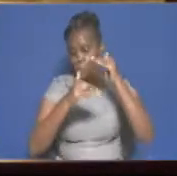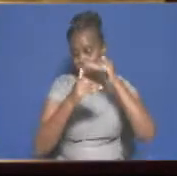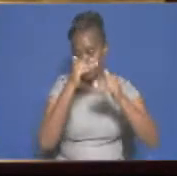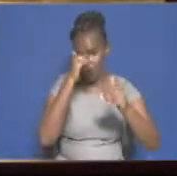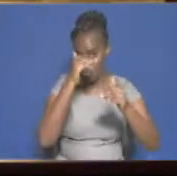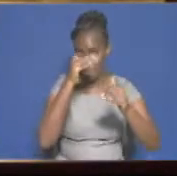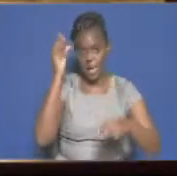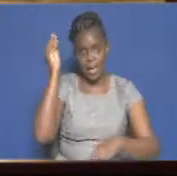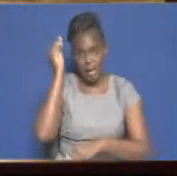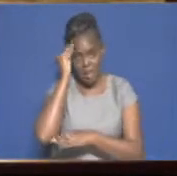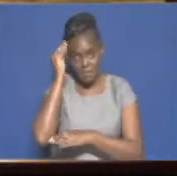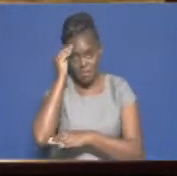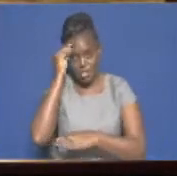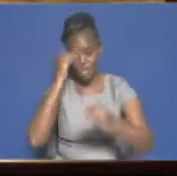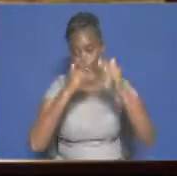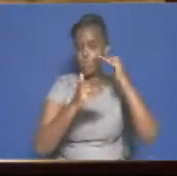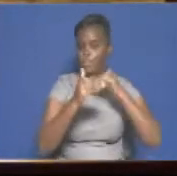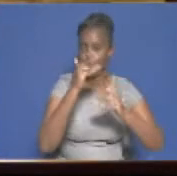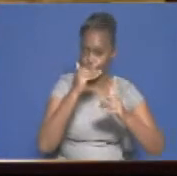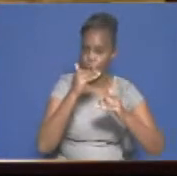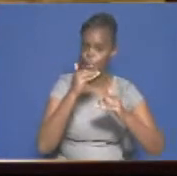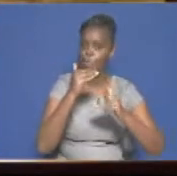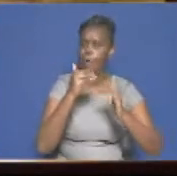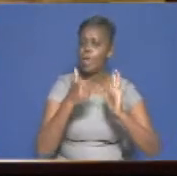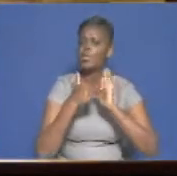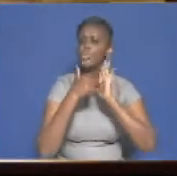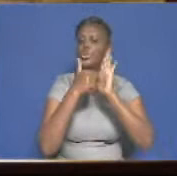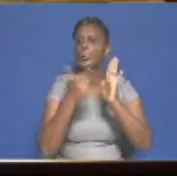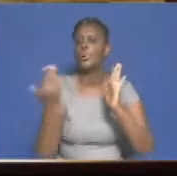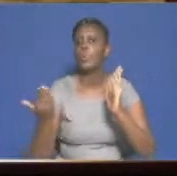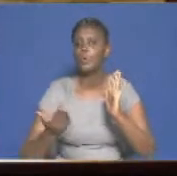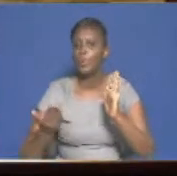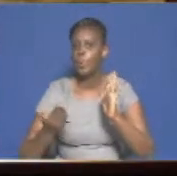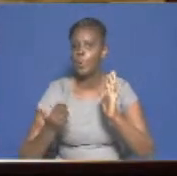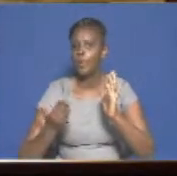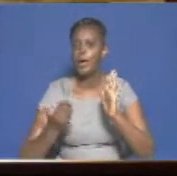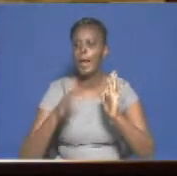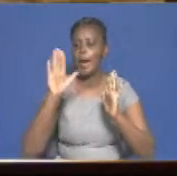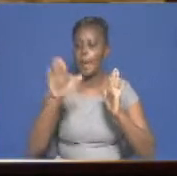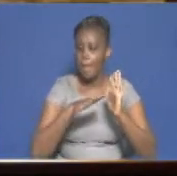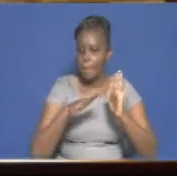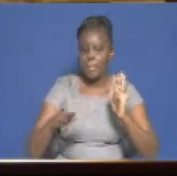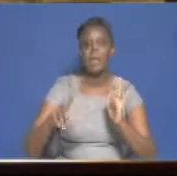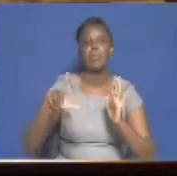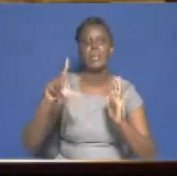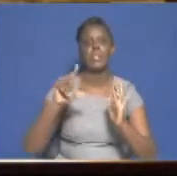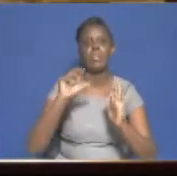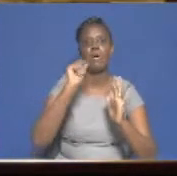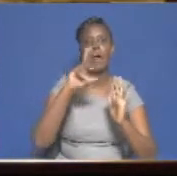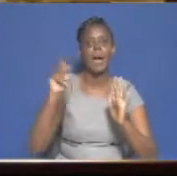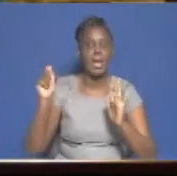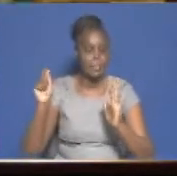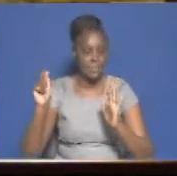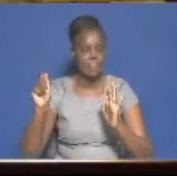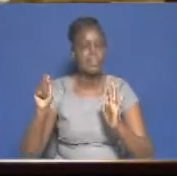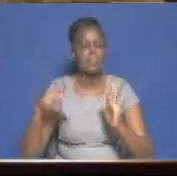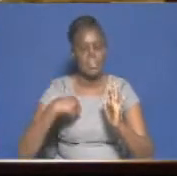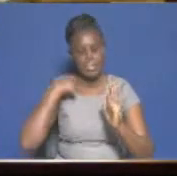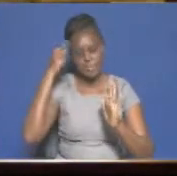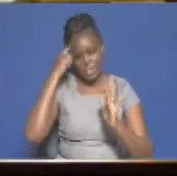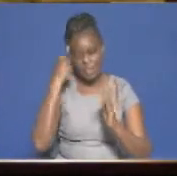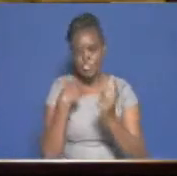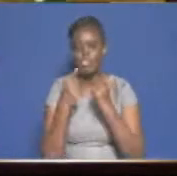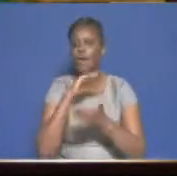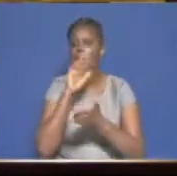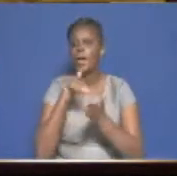such educational qualifications as may be prescribed by an act of parliament. So I think even that they talk